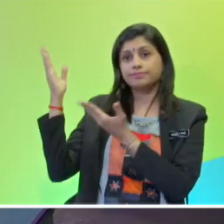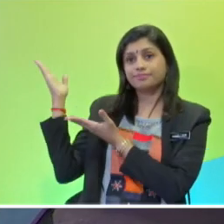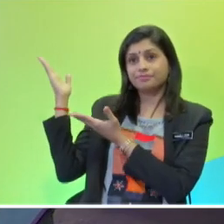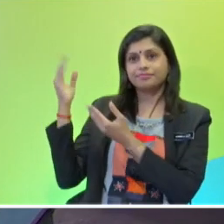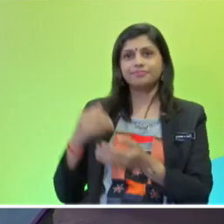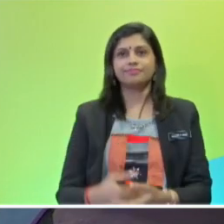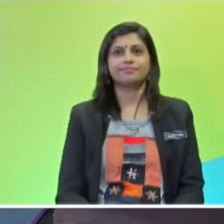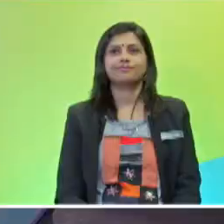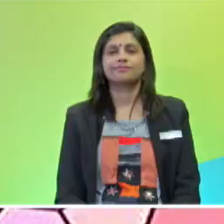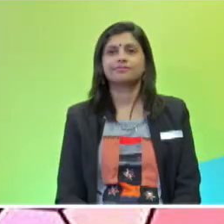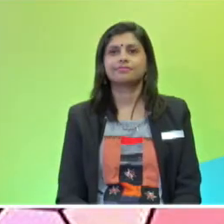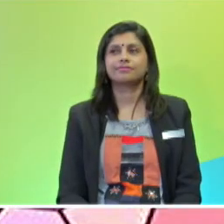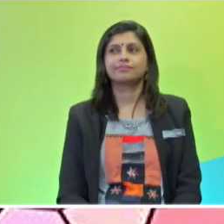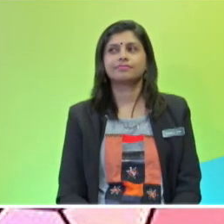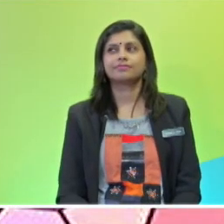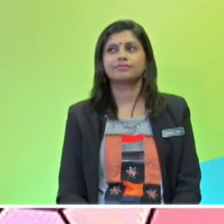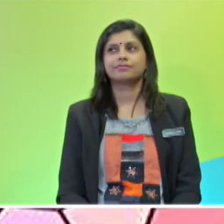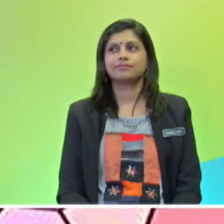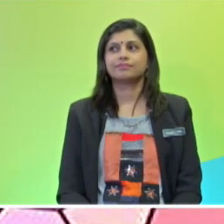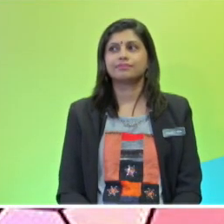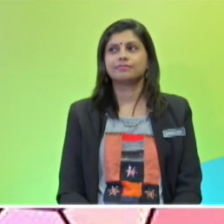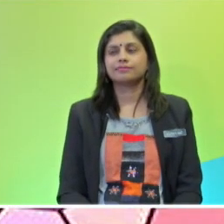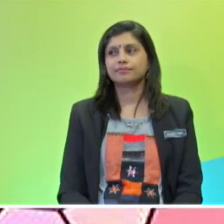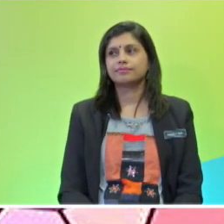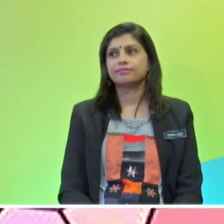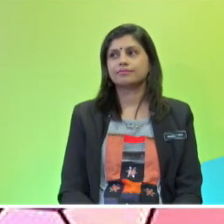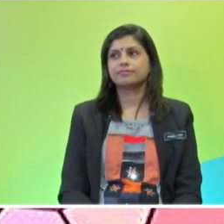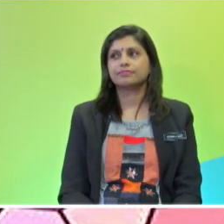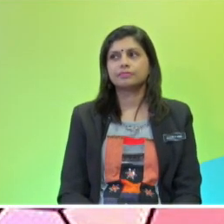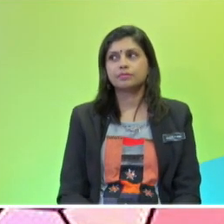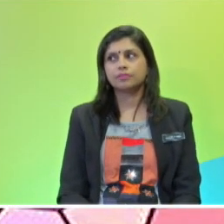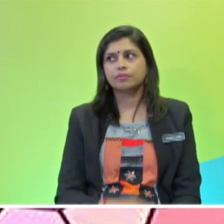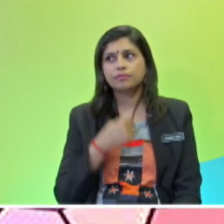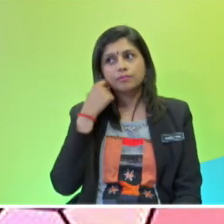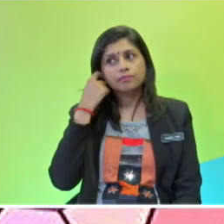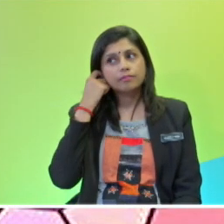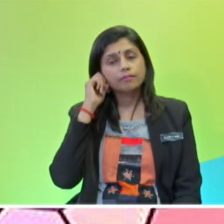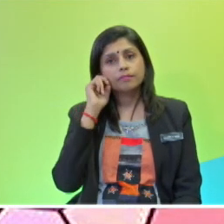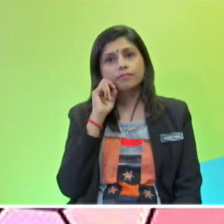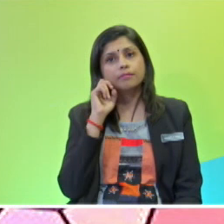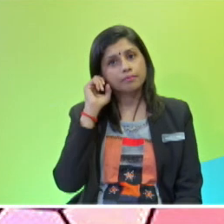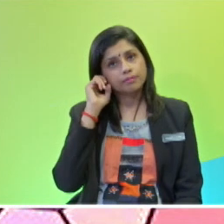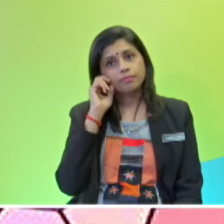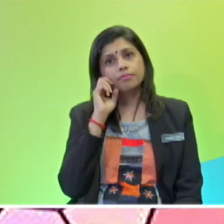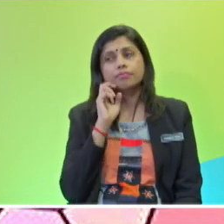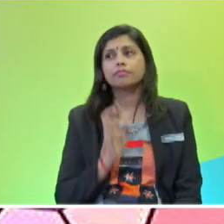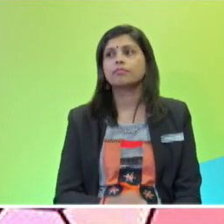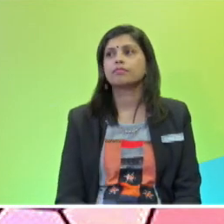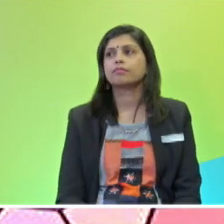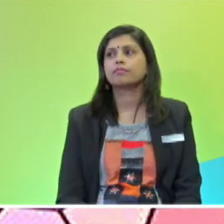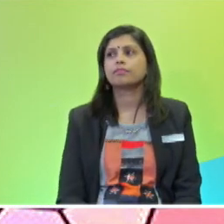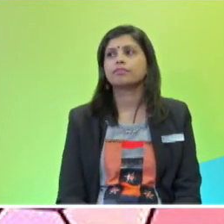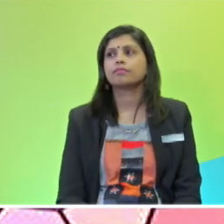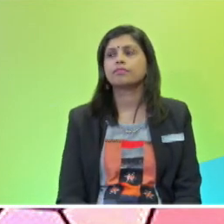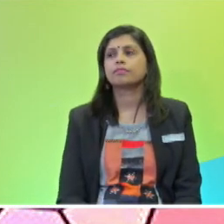3.5 kg of muraku and 1 1/4 of kilograms of nuts were mixed in a container. A seller packed the muraku and nuts